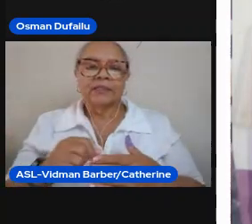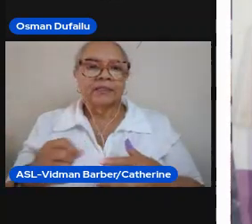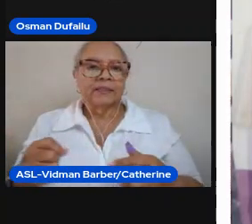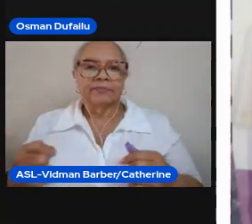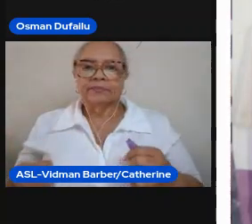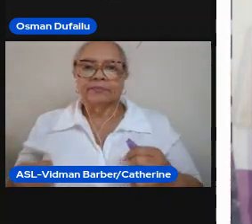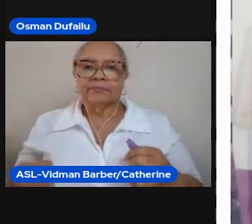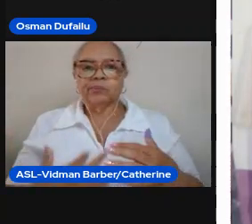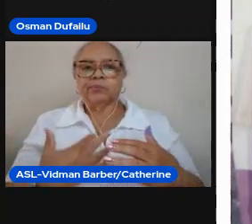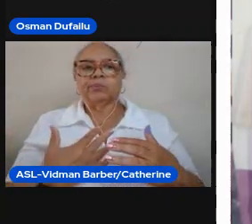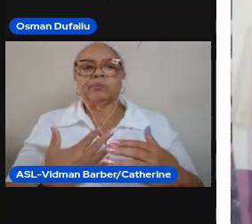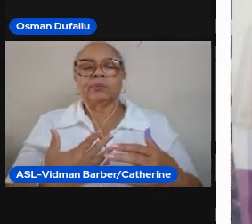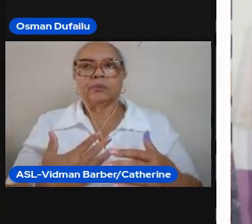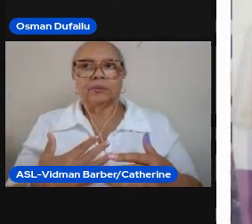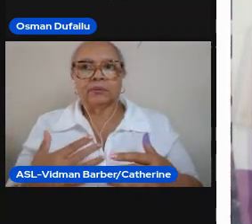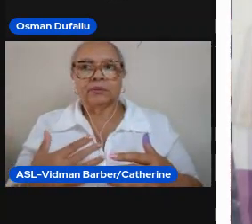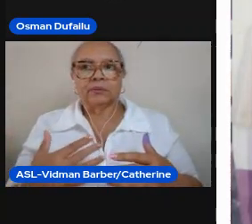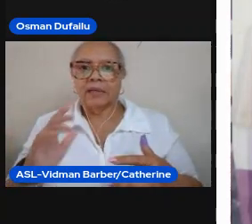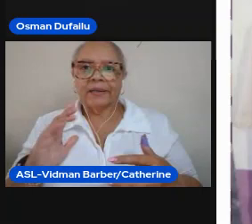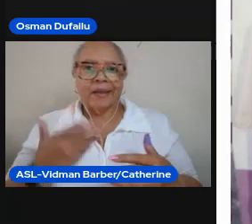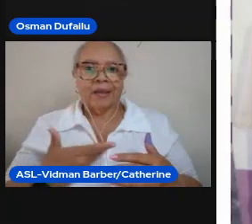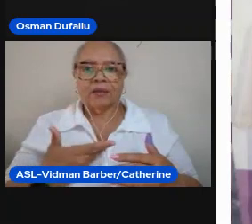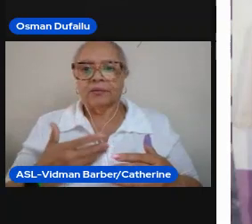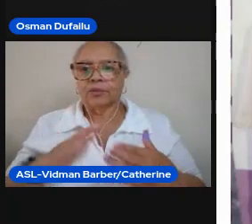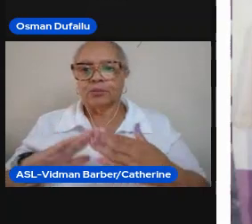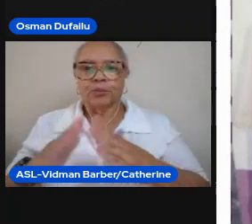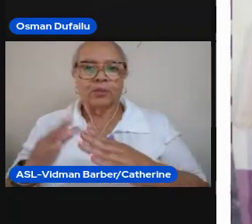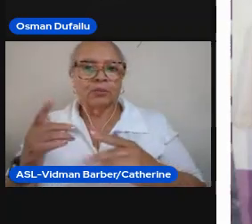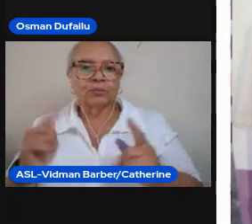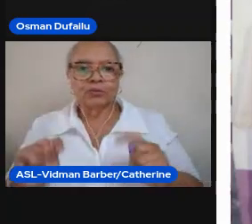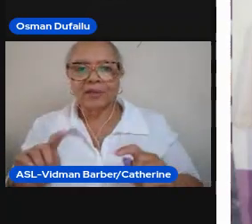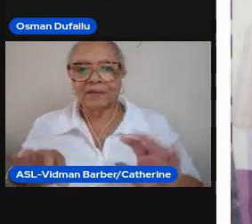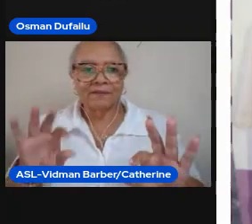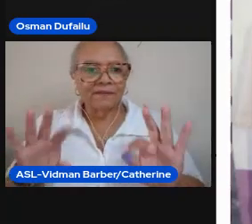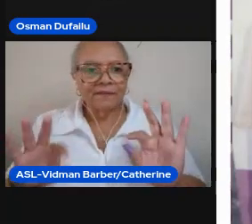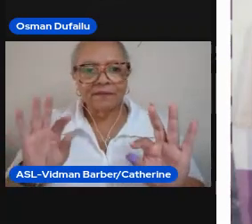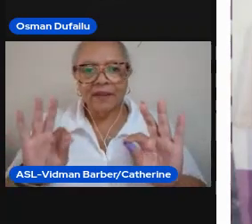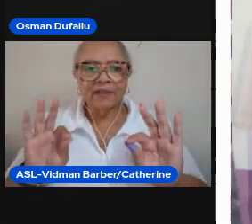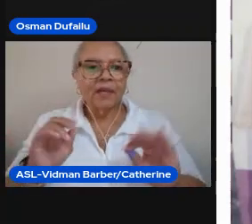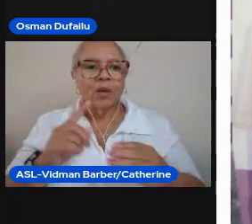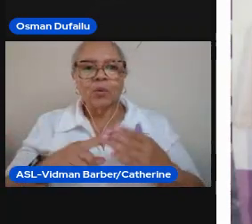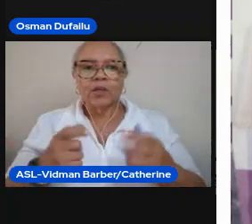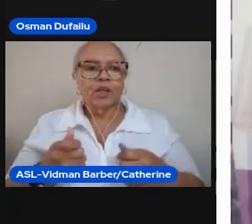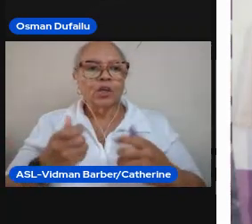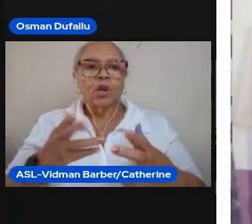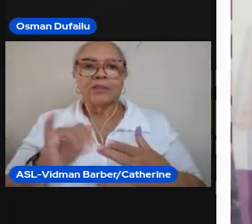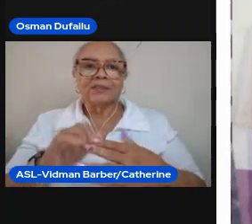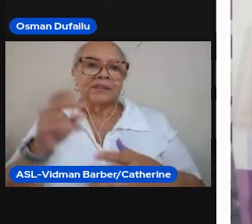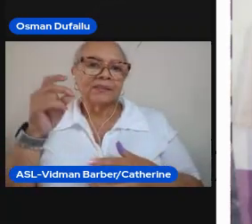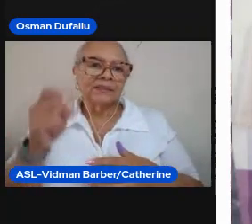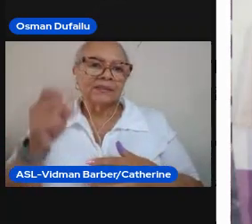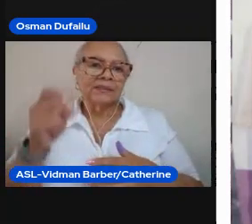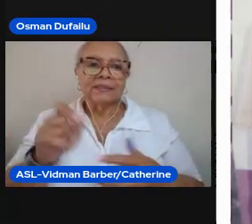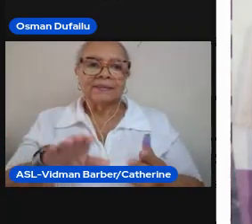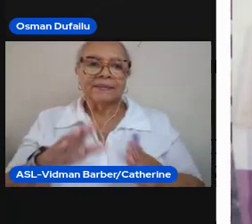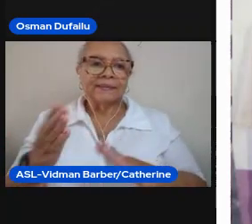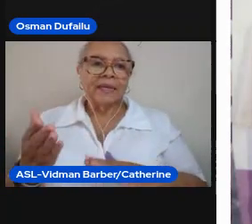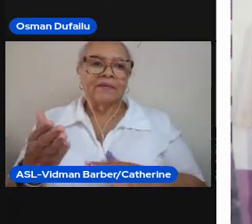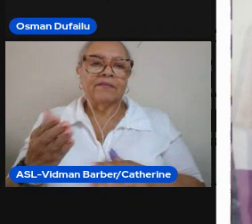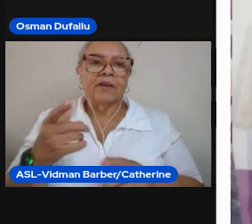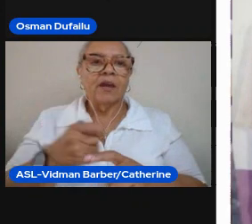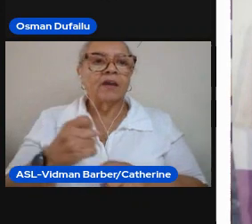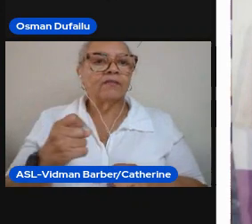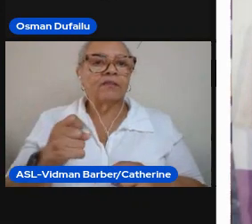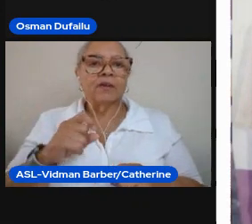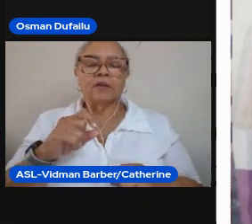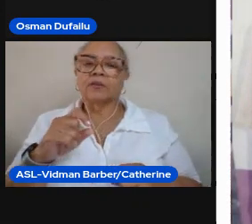our community. And we were trying to find out what could have caused this sudden death of a